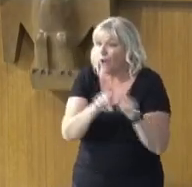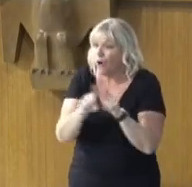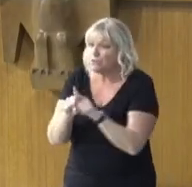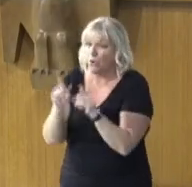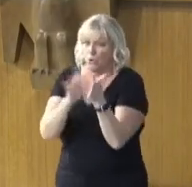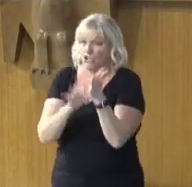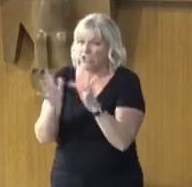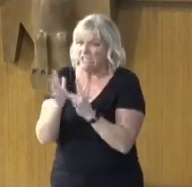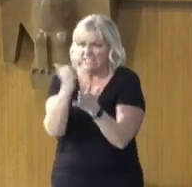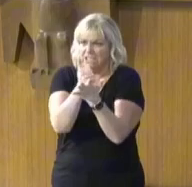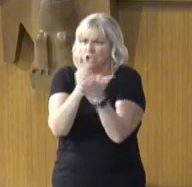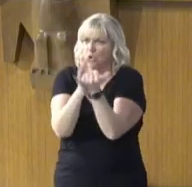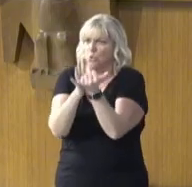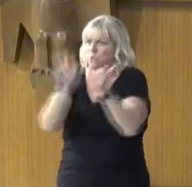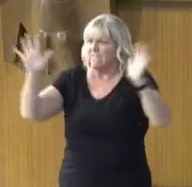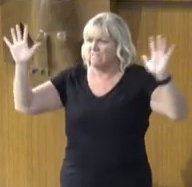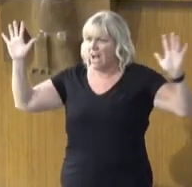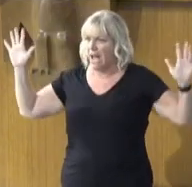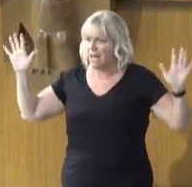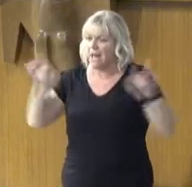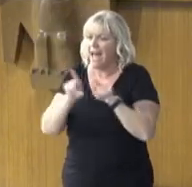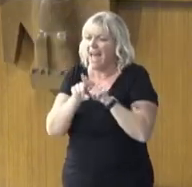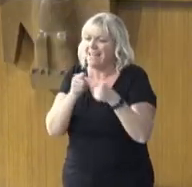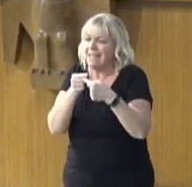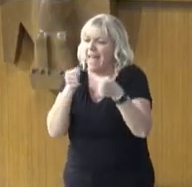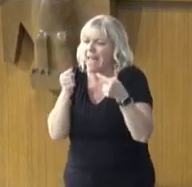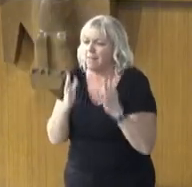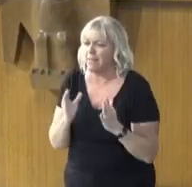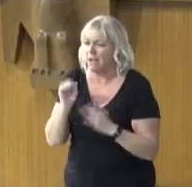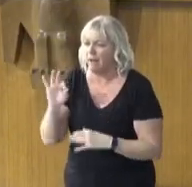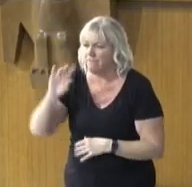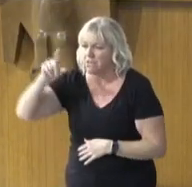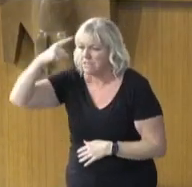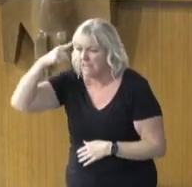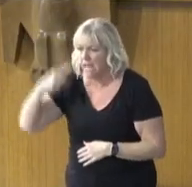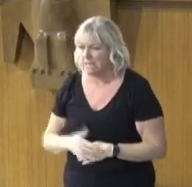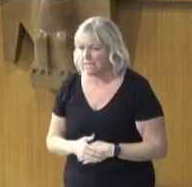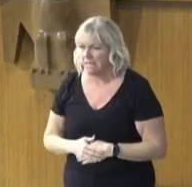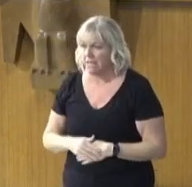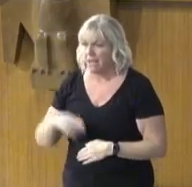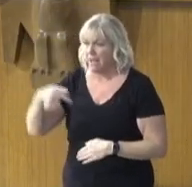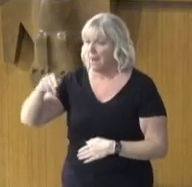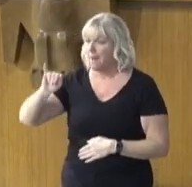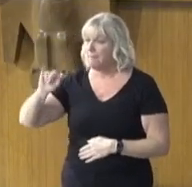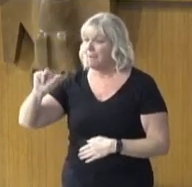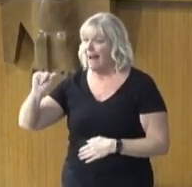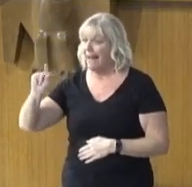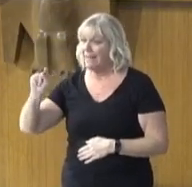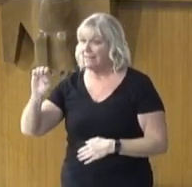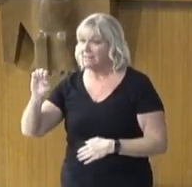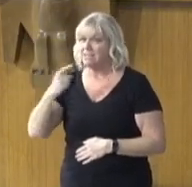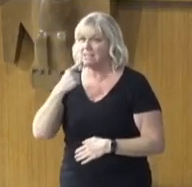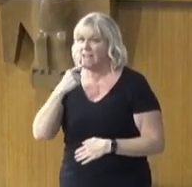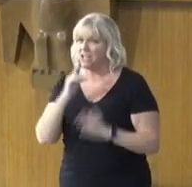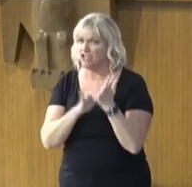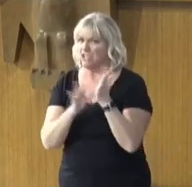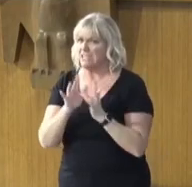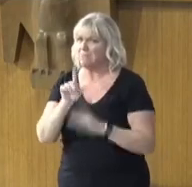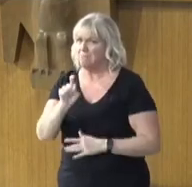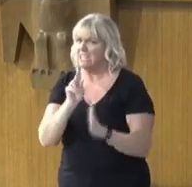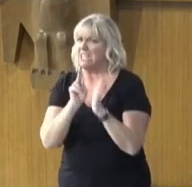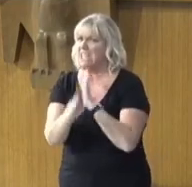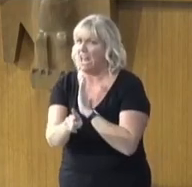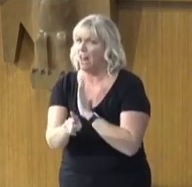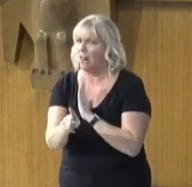as an enemy of the state of Rome. Pilate determines that Jesus needs to be killed in order to prevent